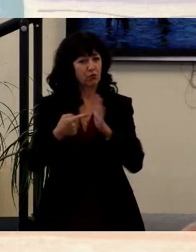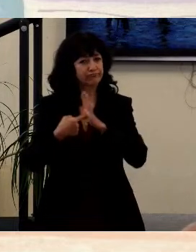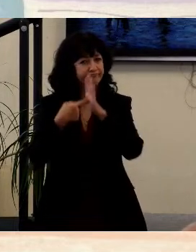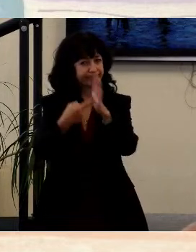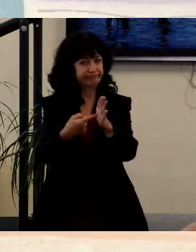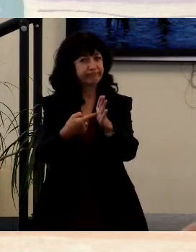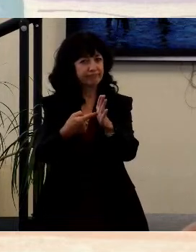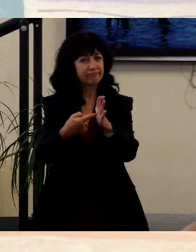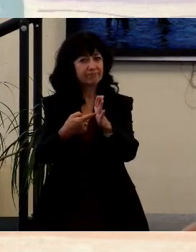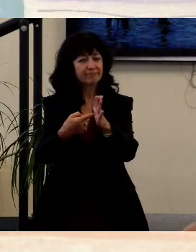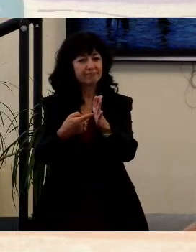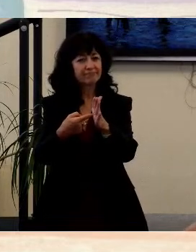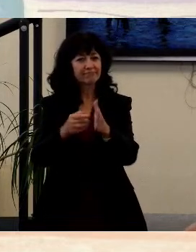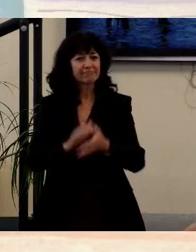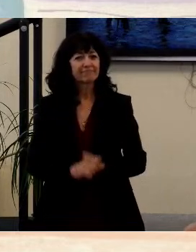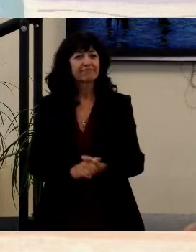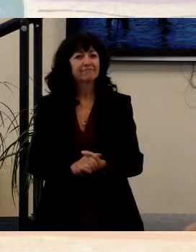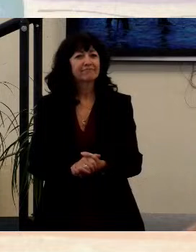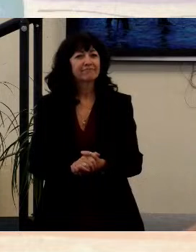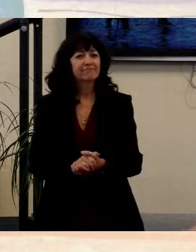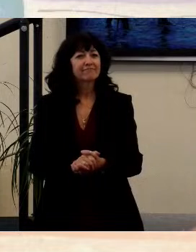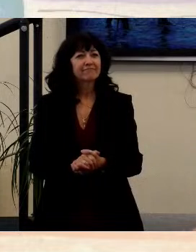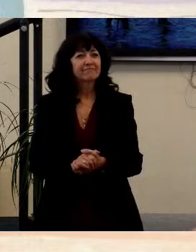It seems like there is just a